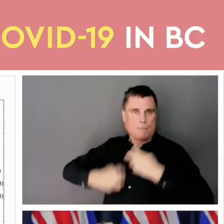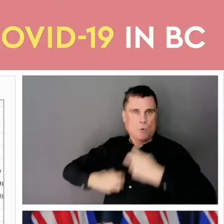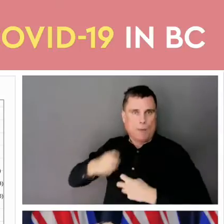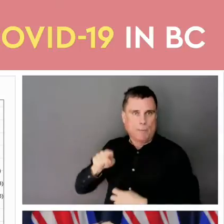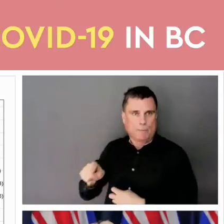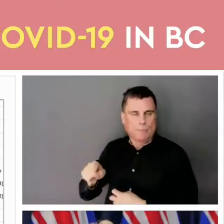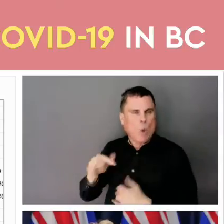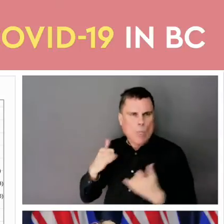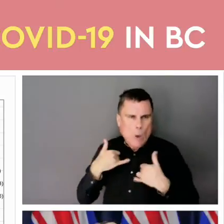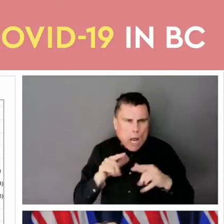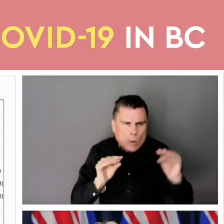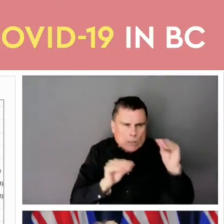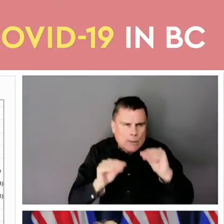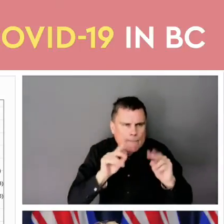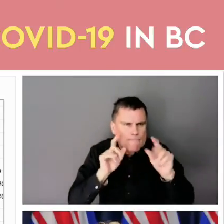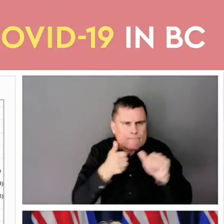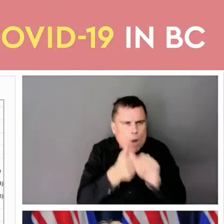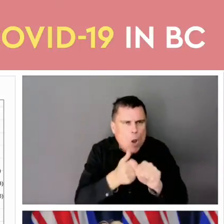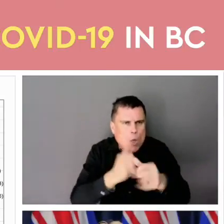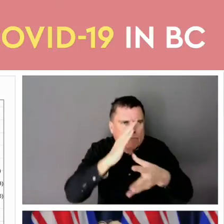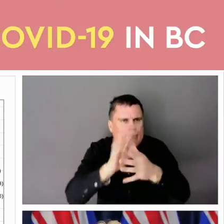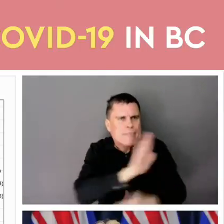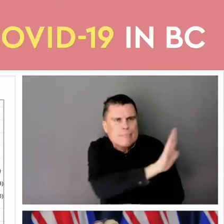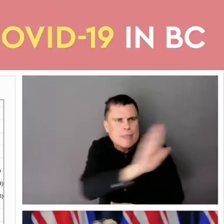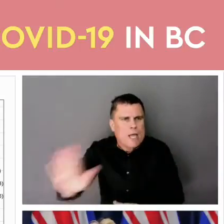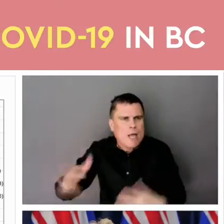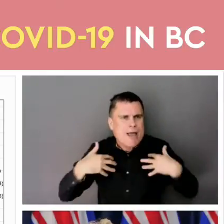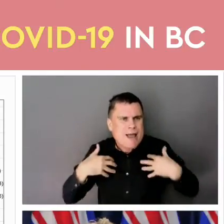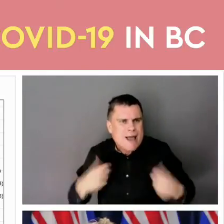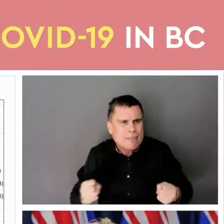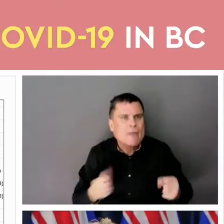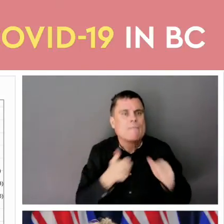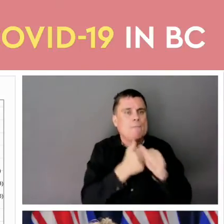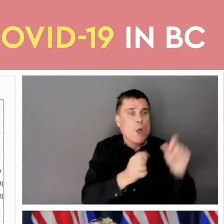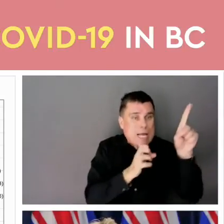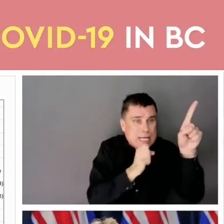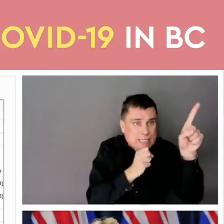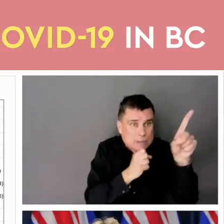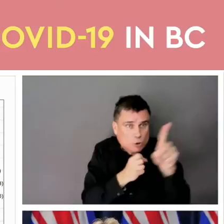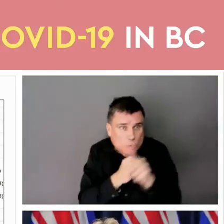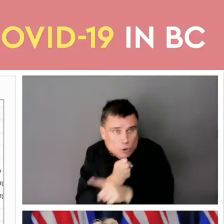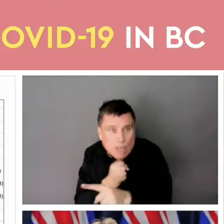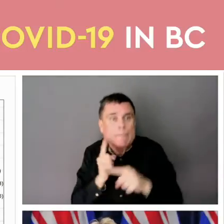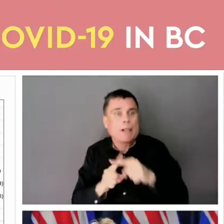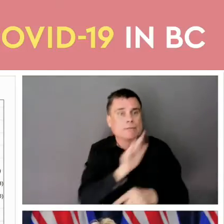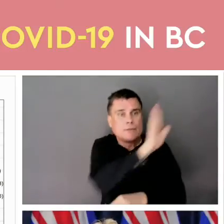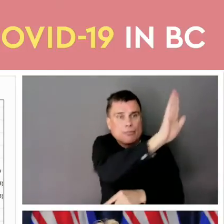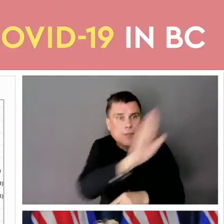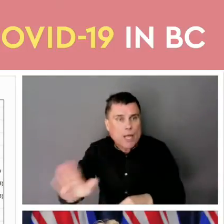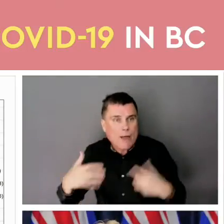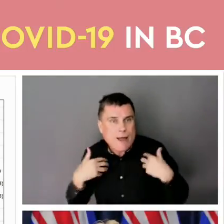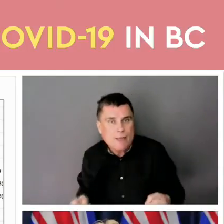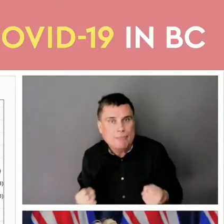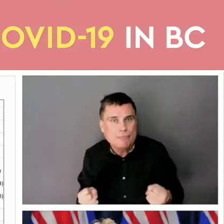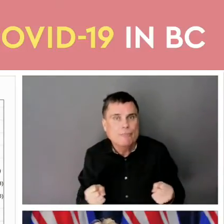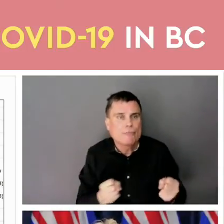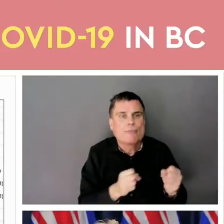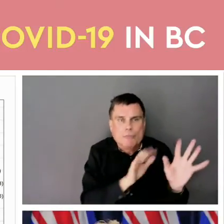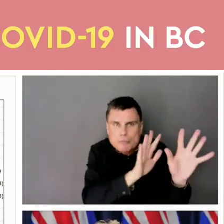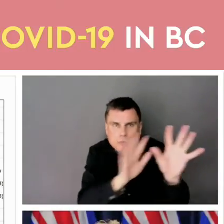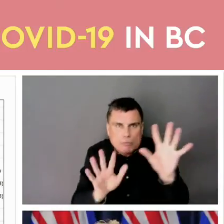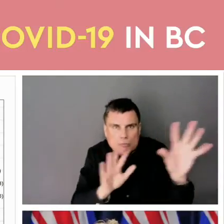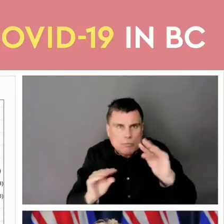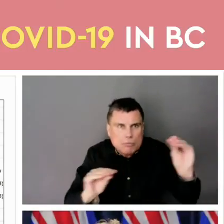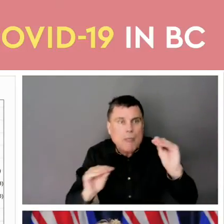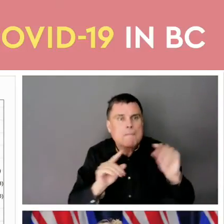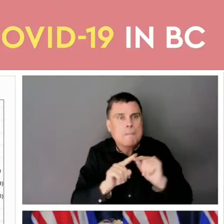we have here, we know that there is slightly increased risk with a number of these underlying conditions, but overriding all